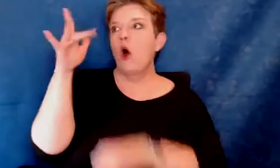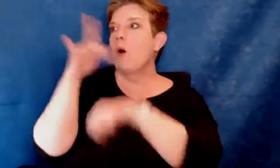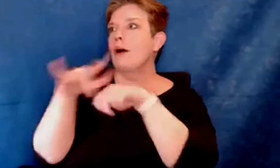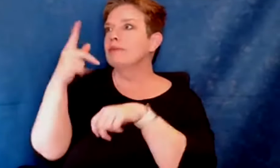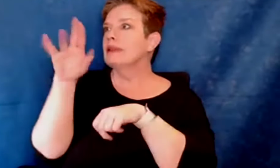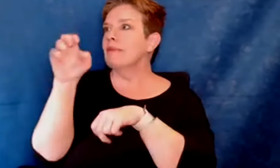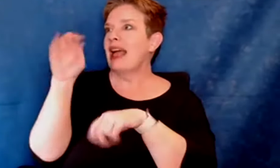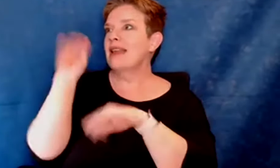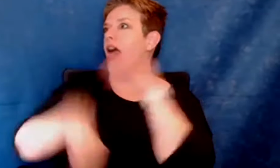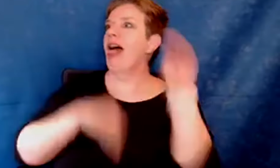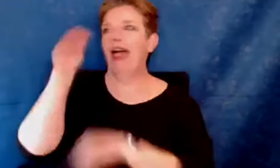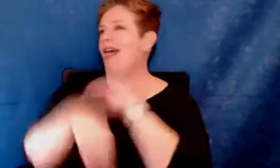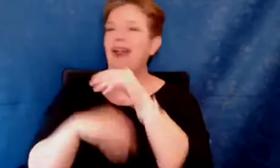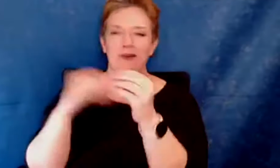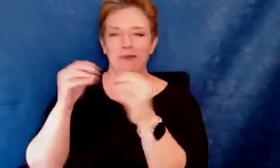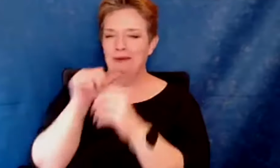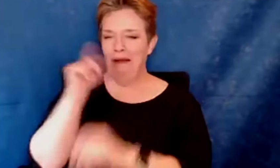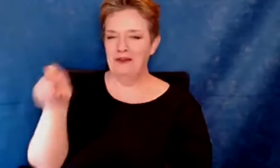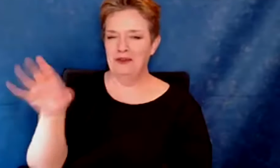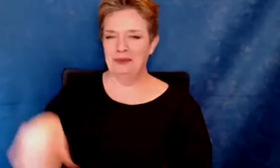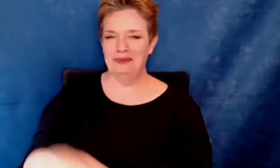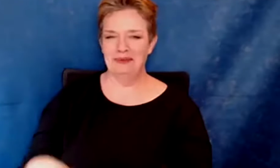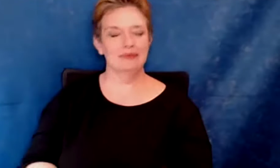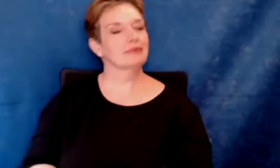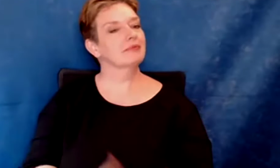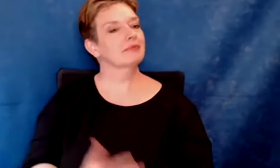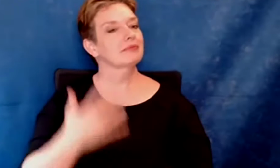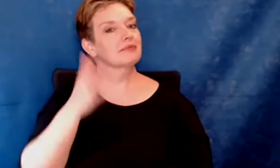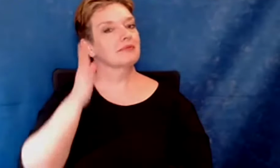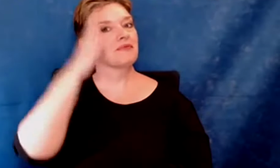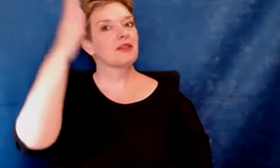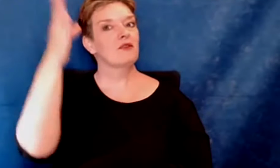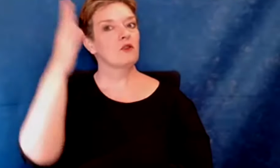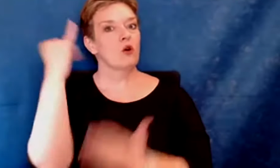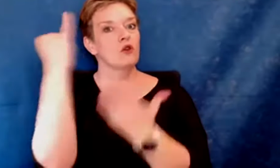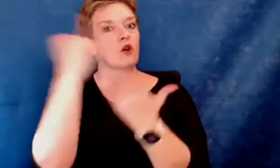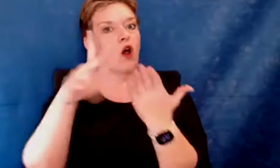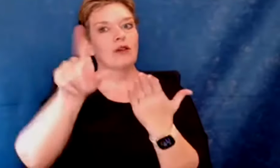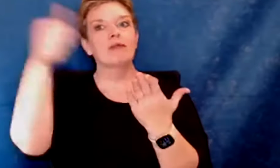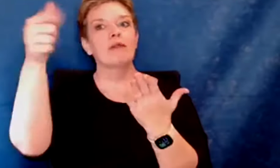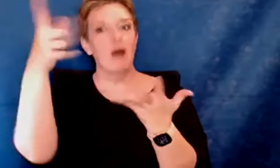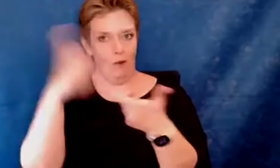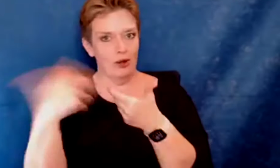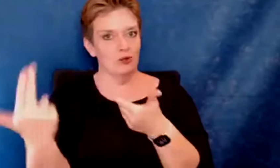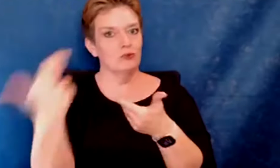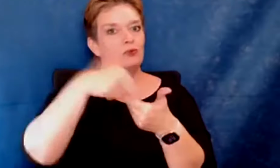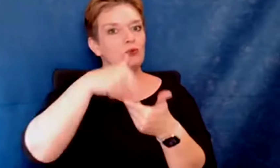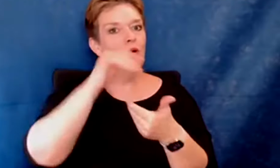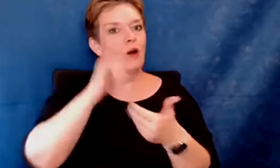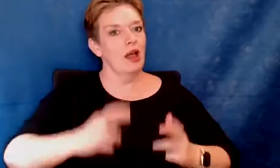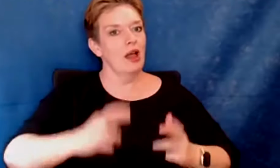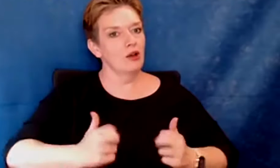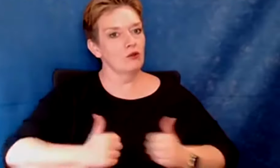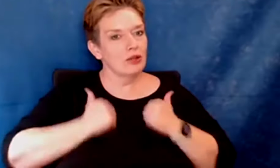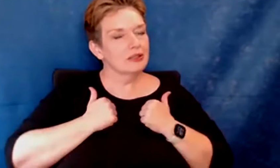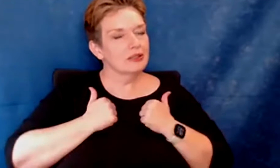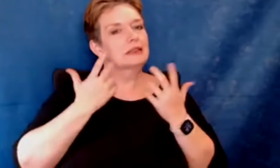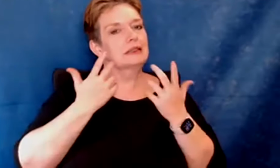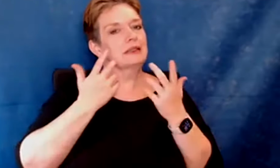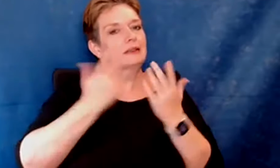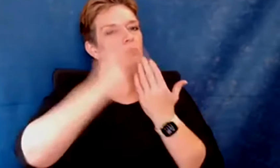What advice do you have for future artists who want to join the residency? Um, just start making, document your